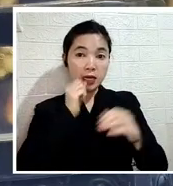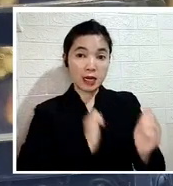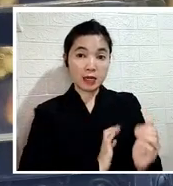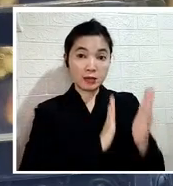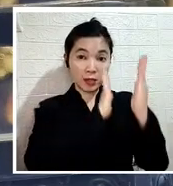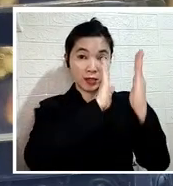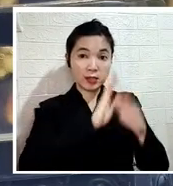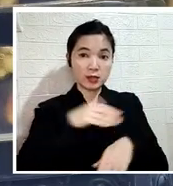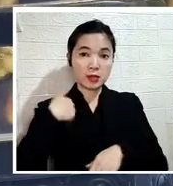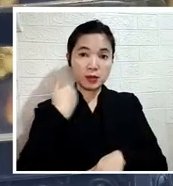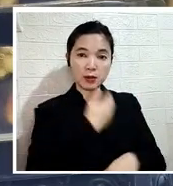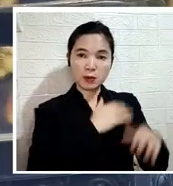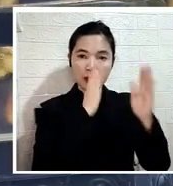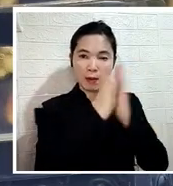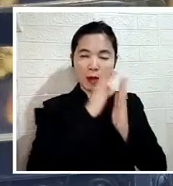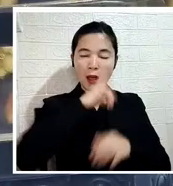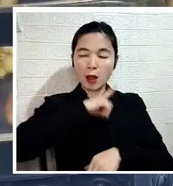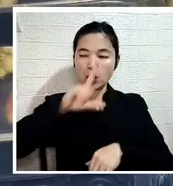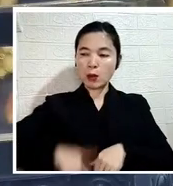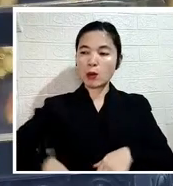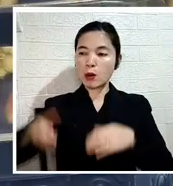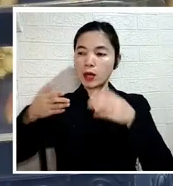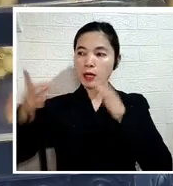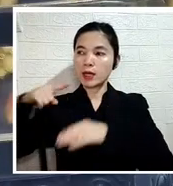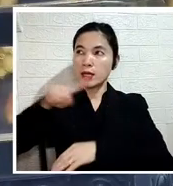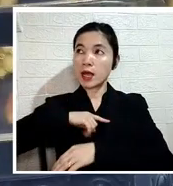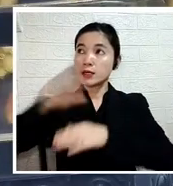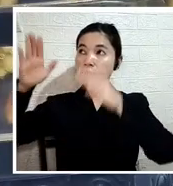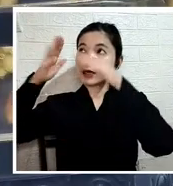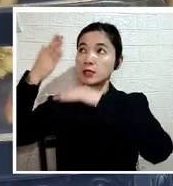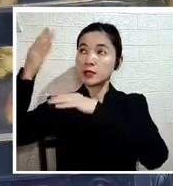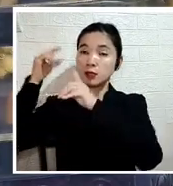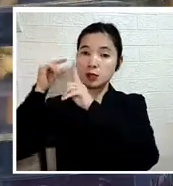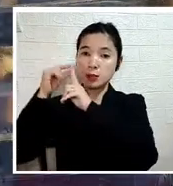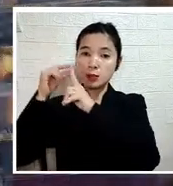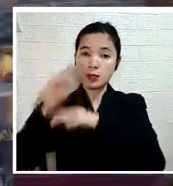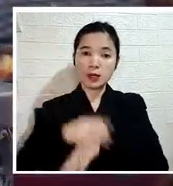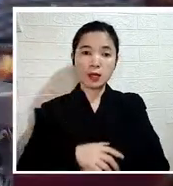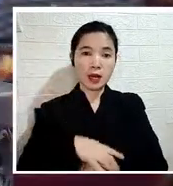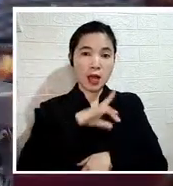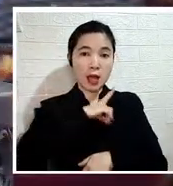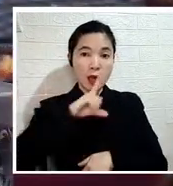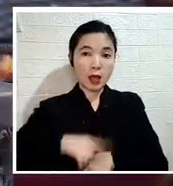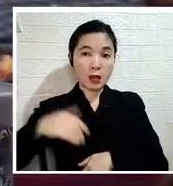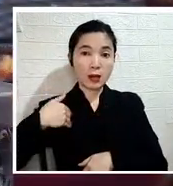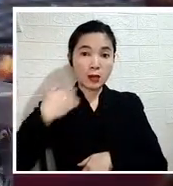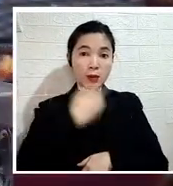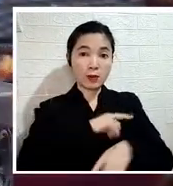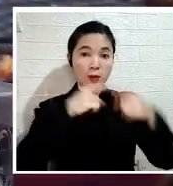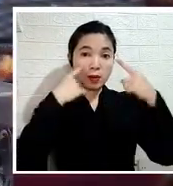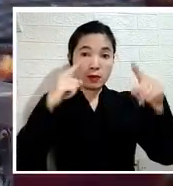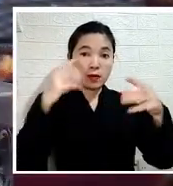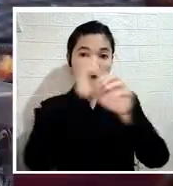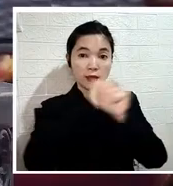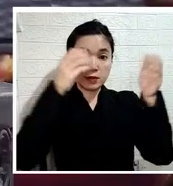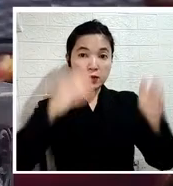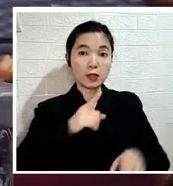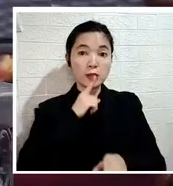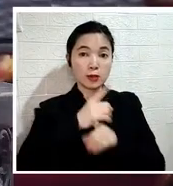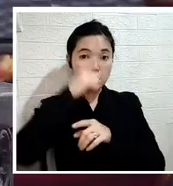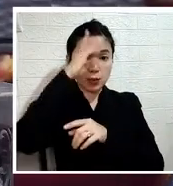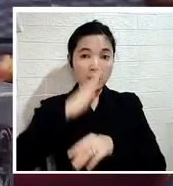pray. Lord, let us listen to your word. Lord, we confess that the Savior is true God and a true